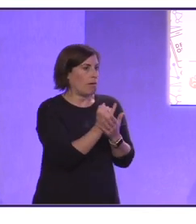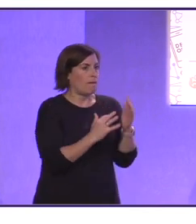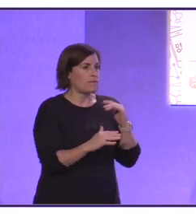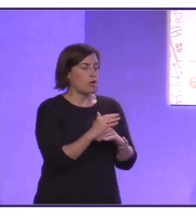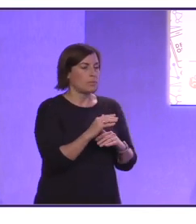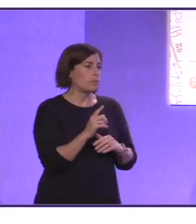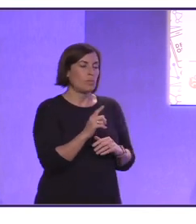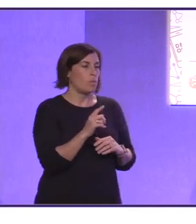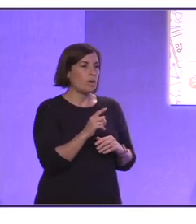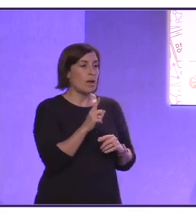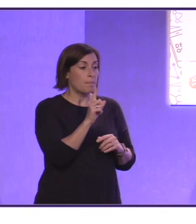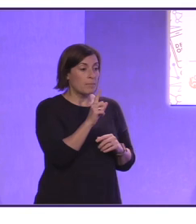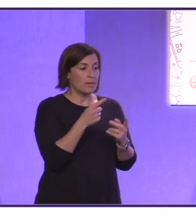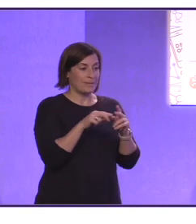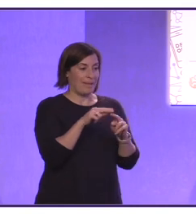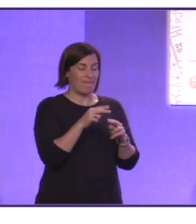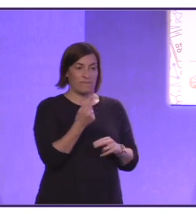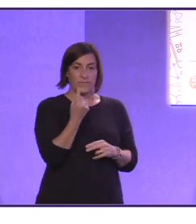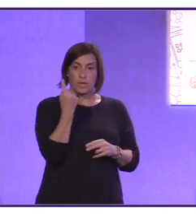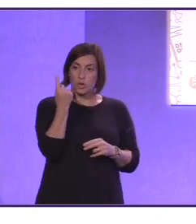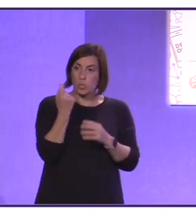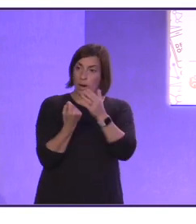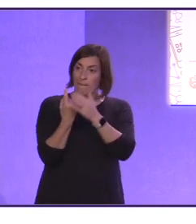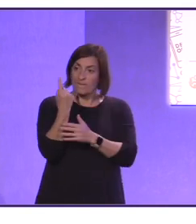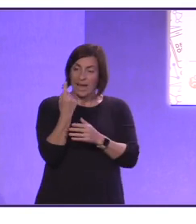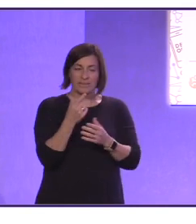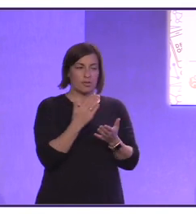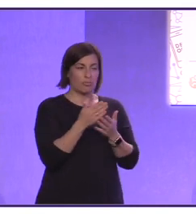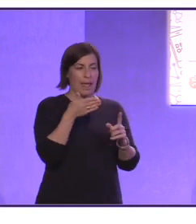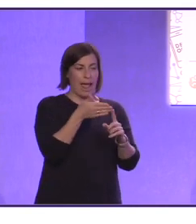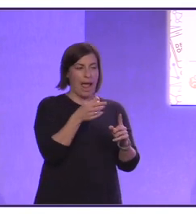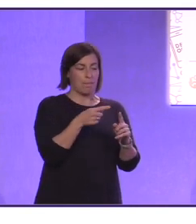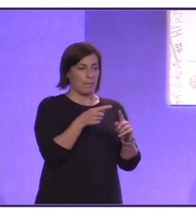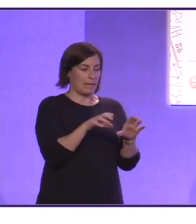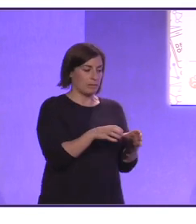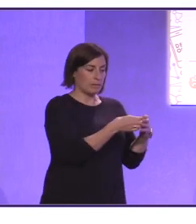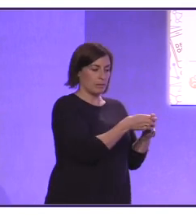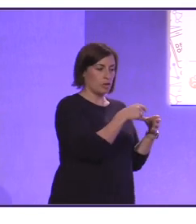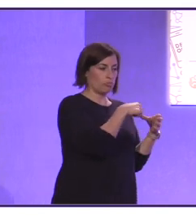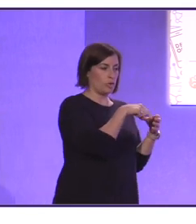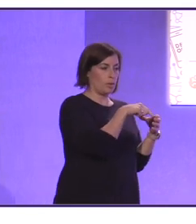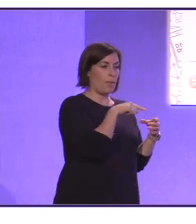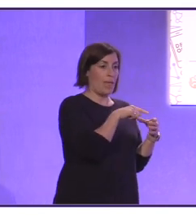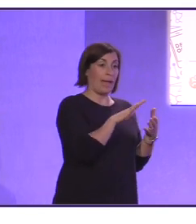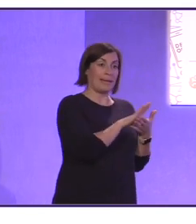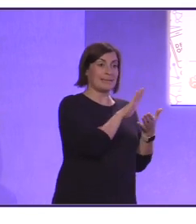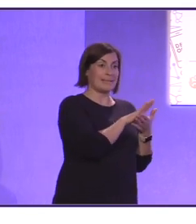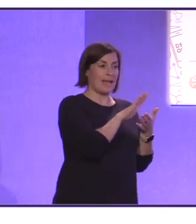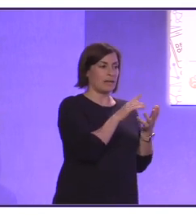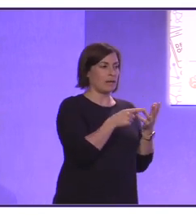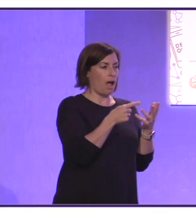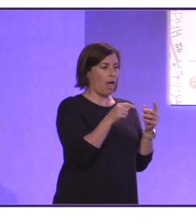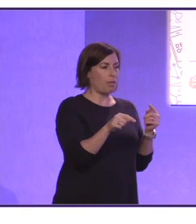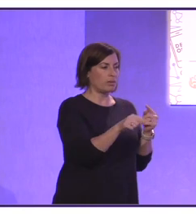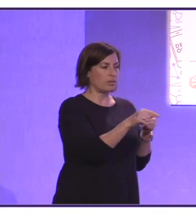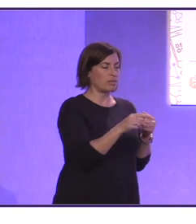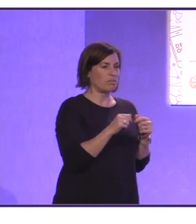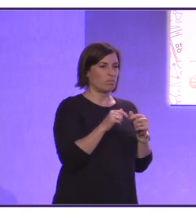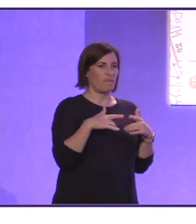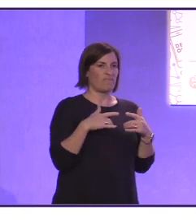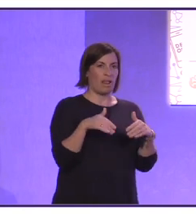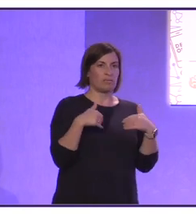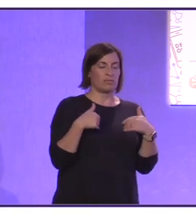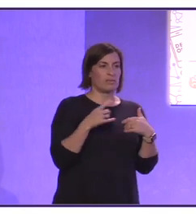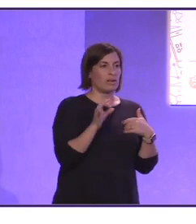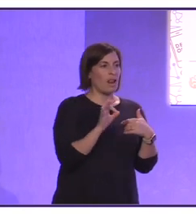the staff group, and that faction is constantly being entertained, but all the off-sites are done in that domain, and actually